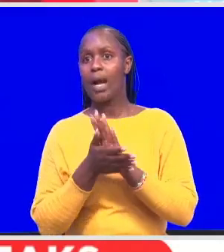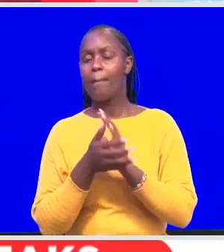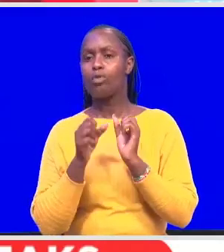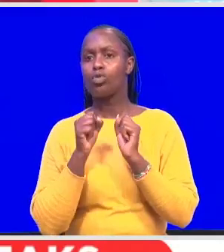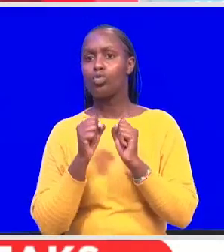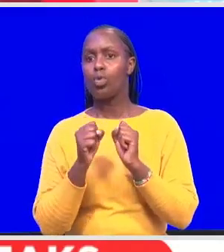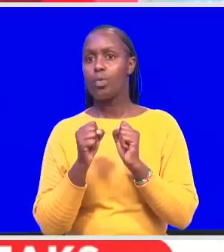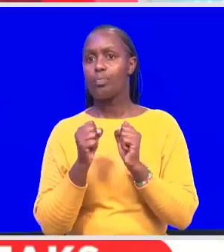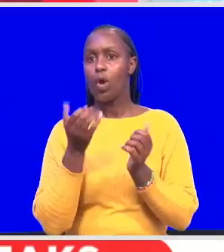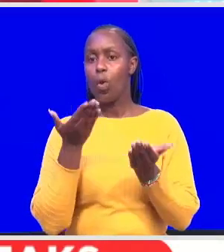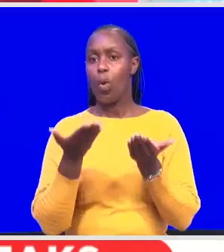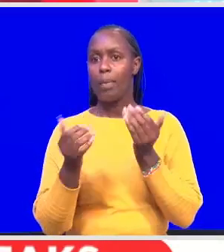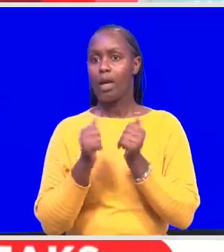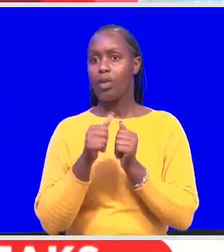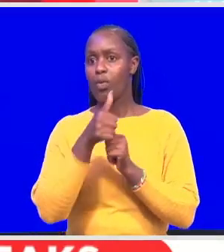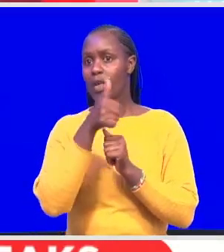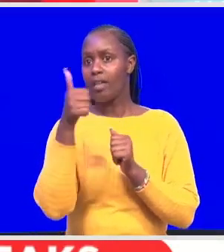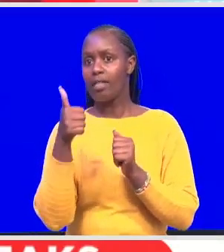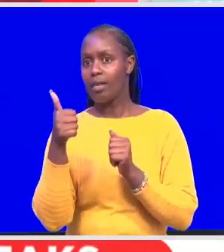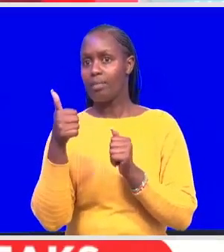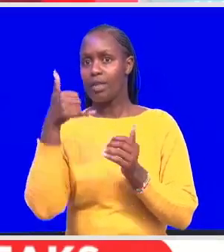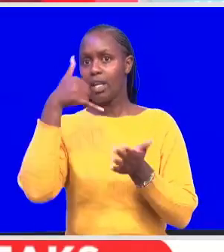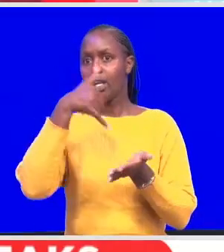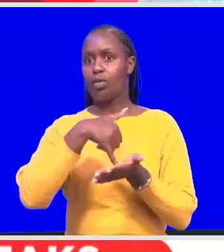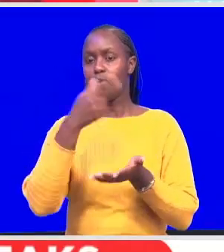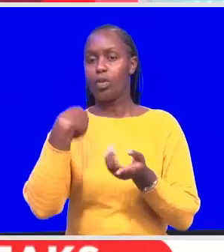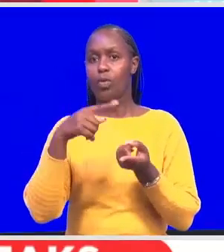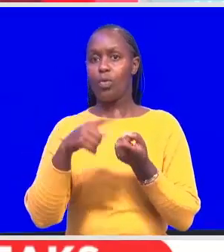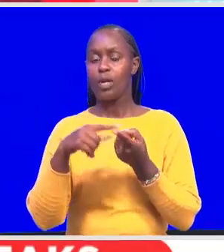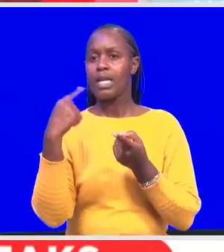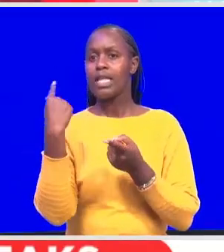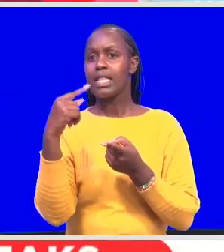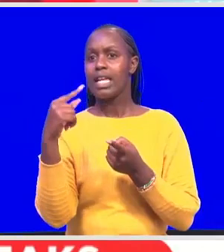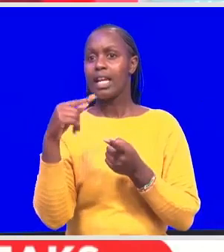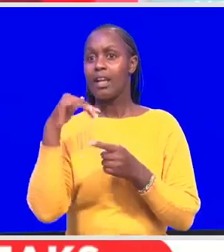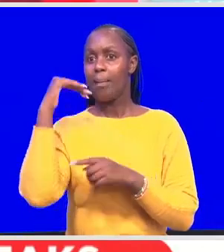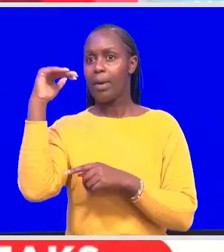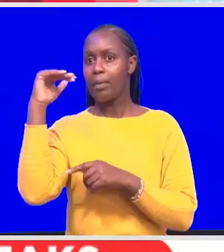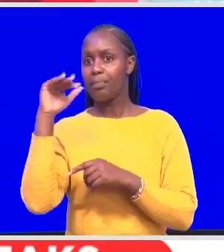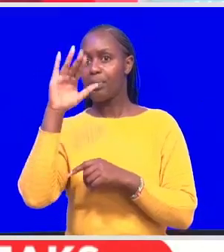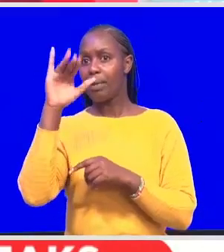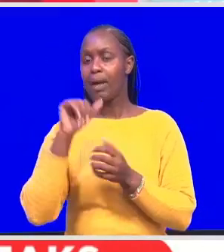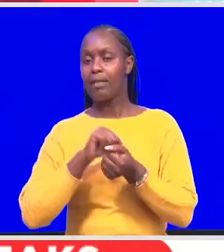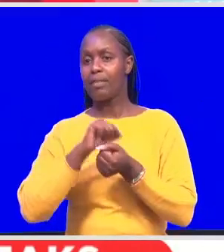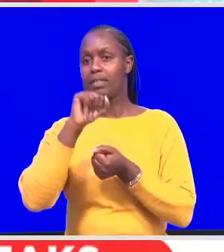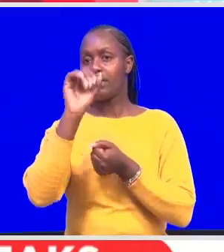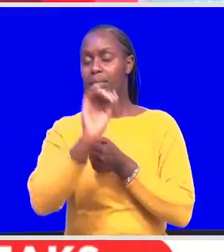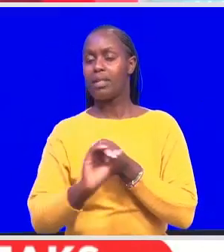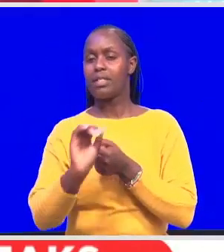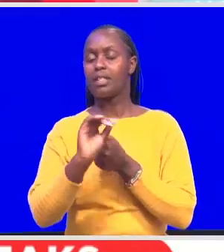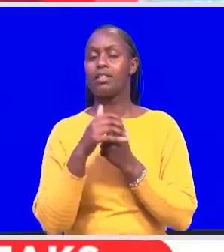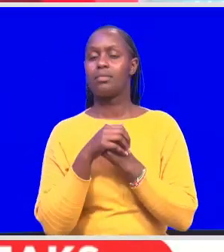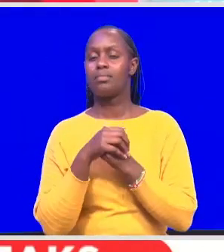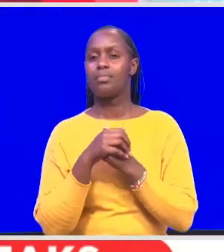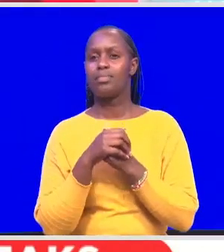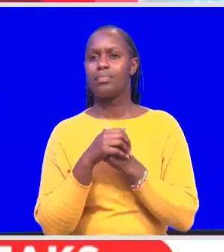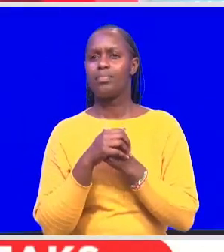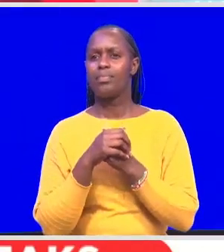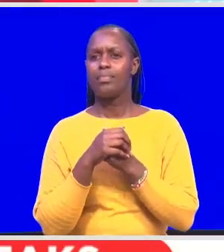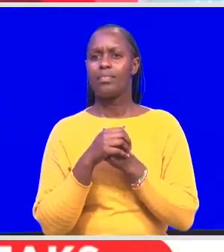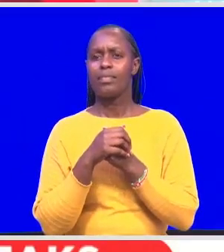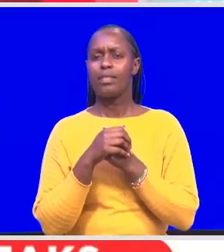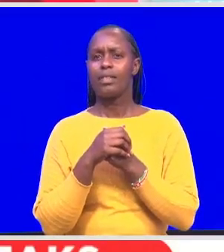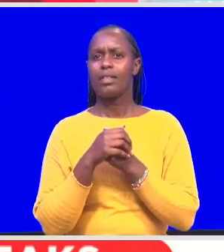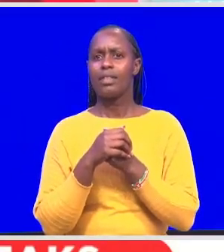to other currencies, including the greenback. Of course. By 15%. Right. Across other